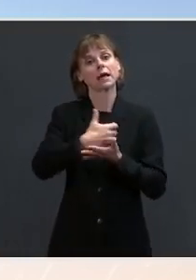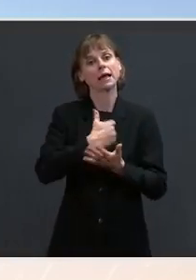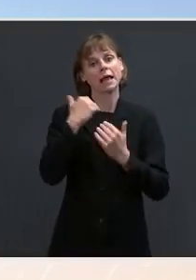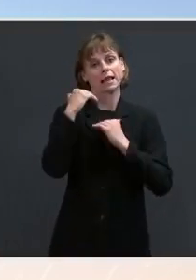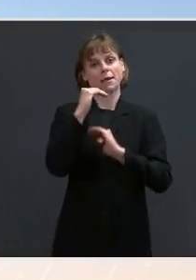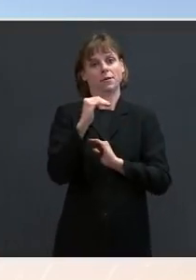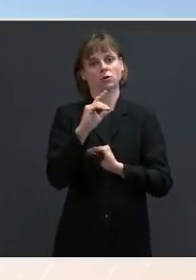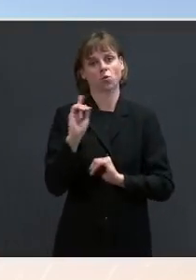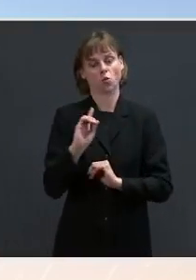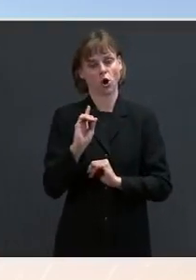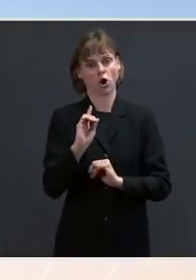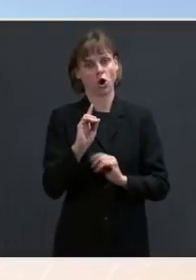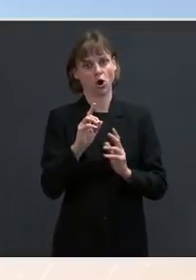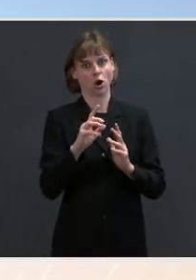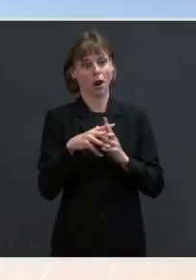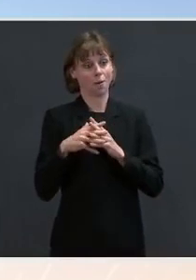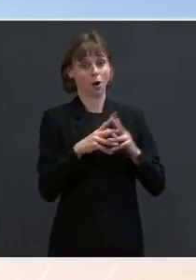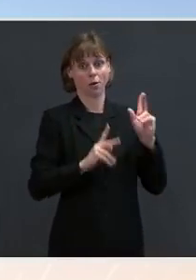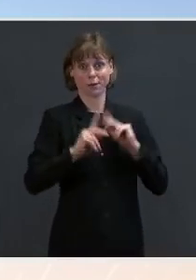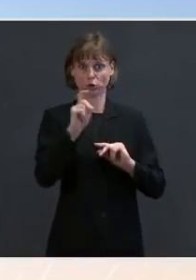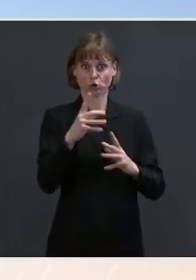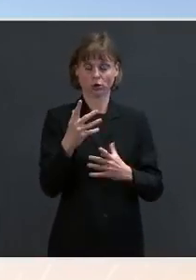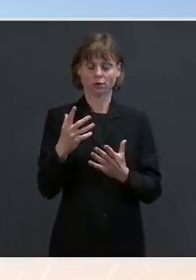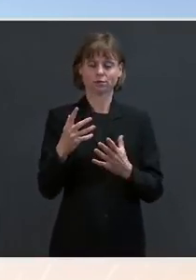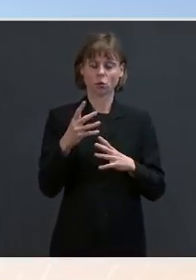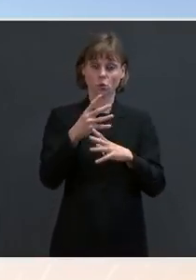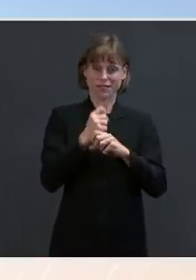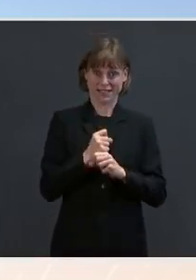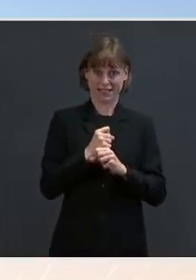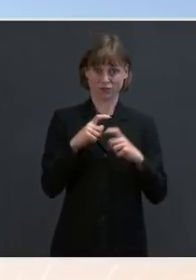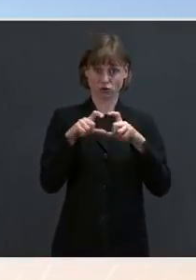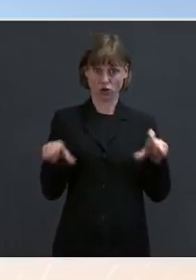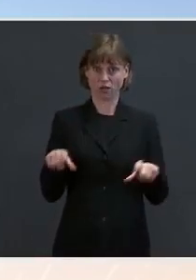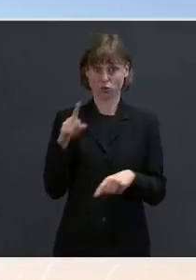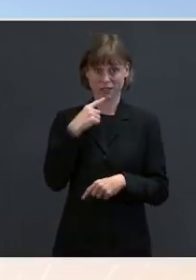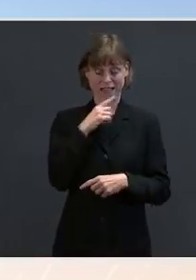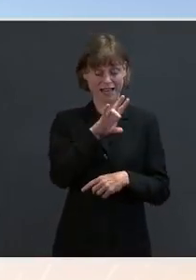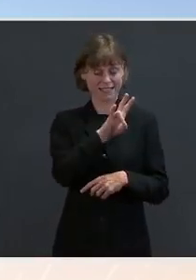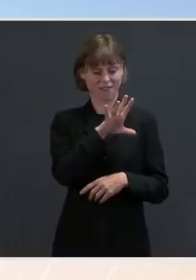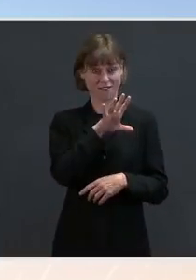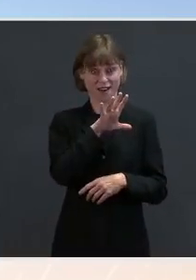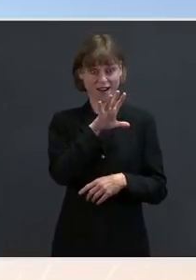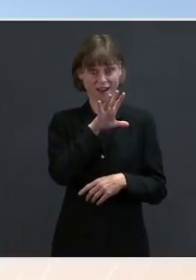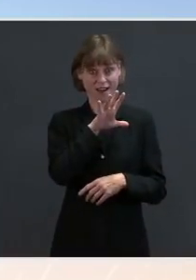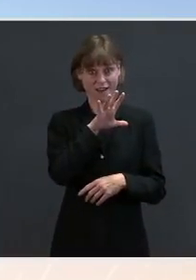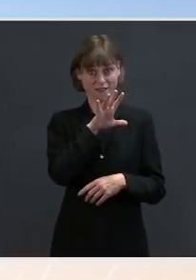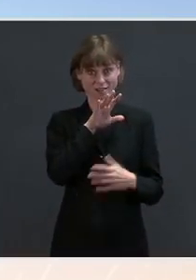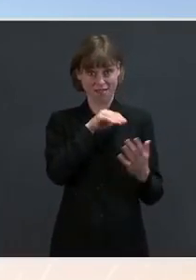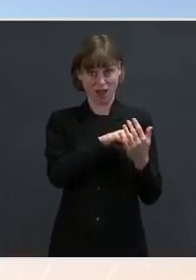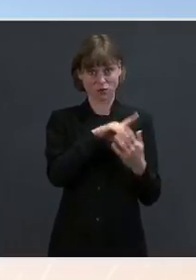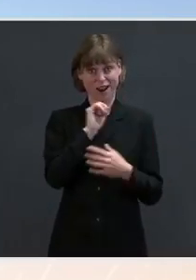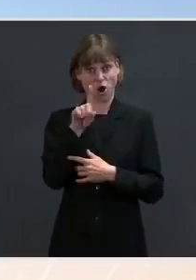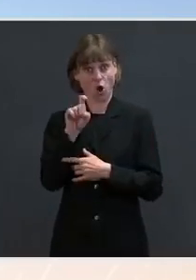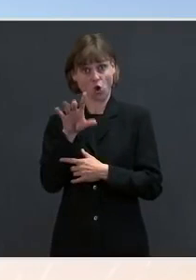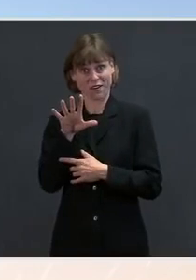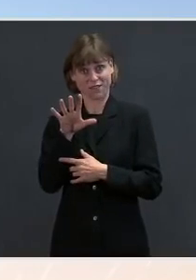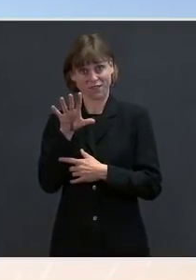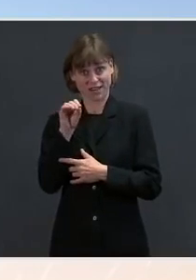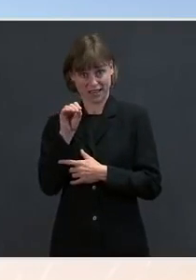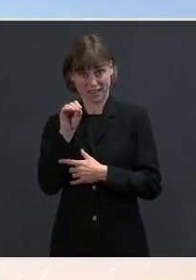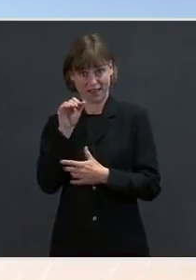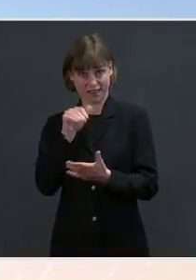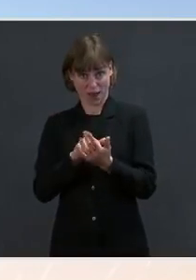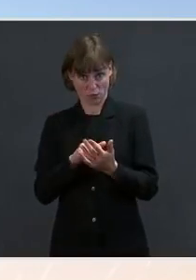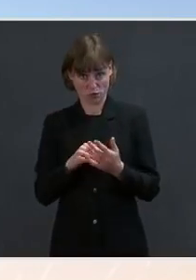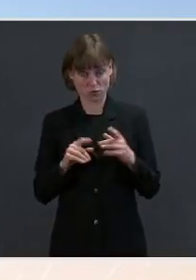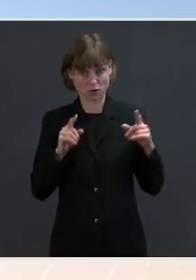receive those checks. So as we've seen in the reporting, it's $75,000 and $150,000. He has been clear that those are important thresholds to